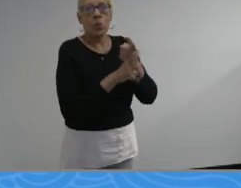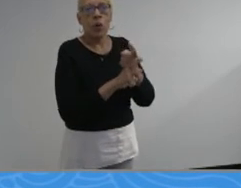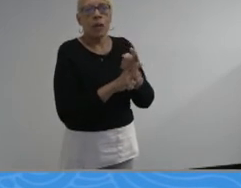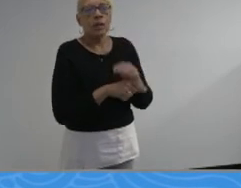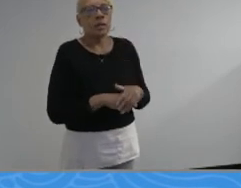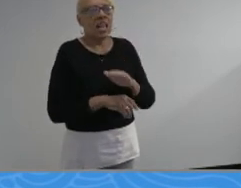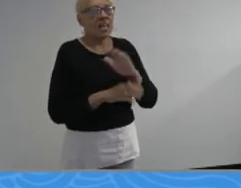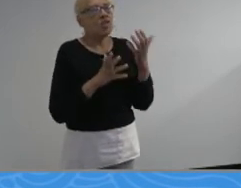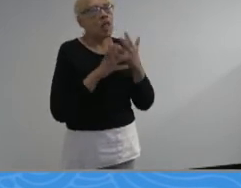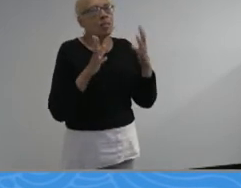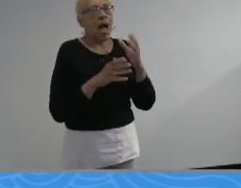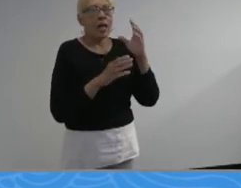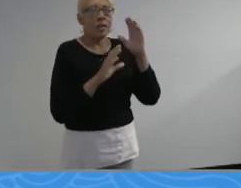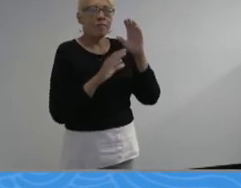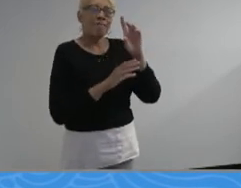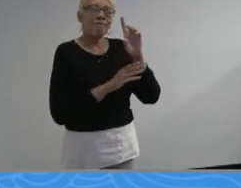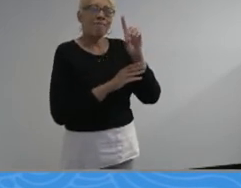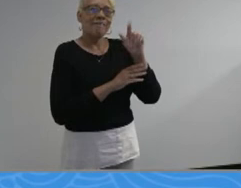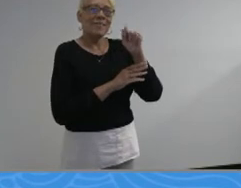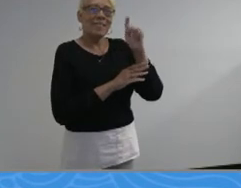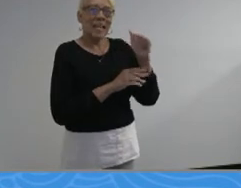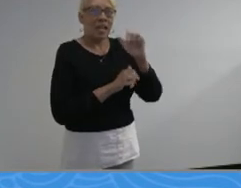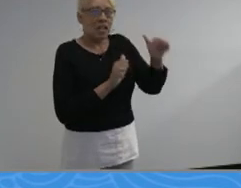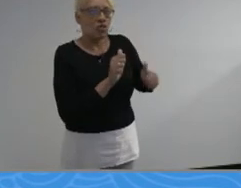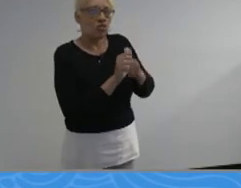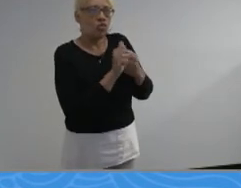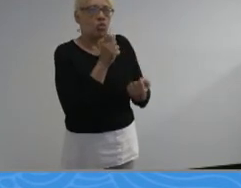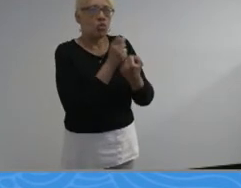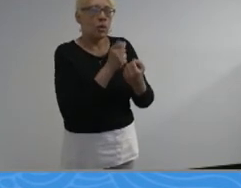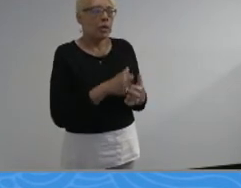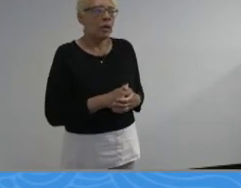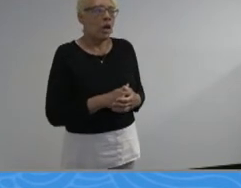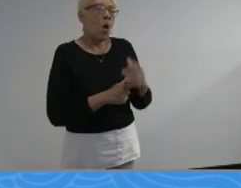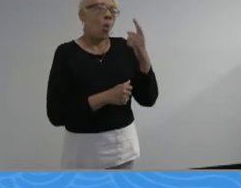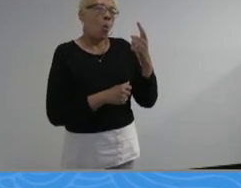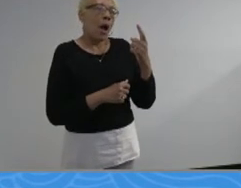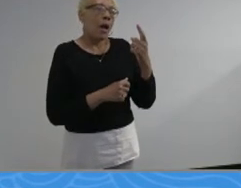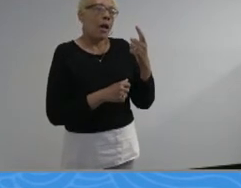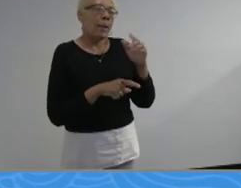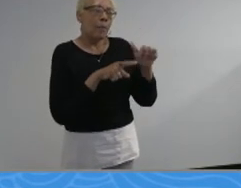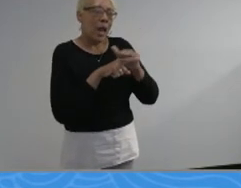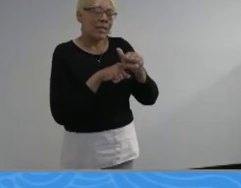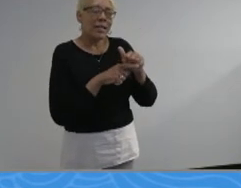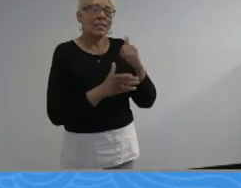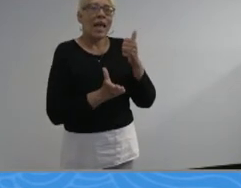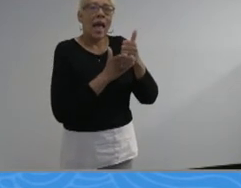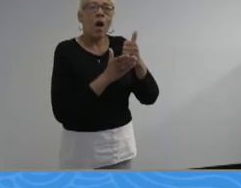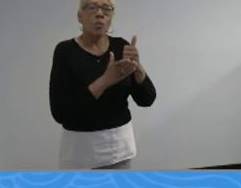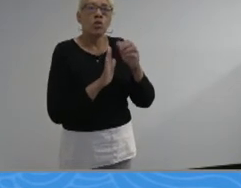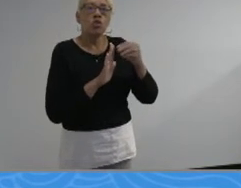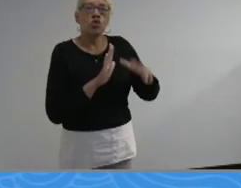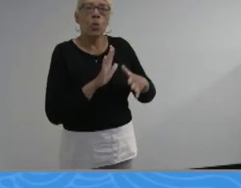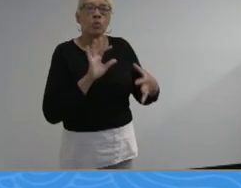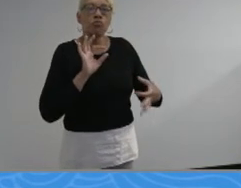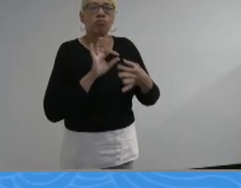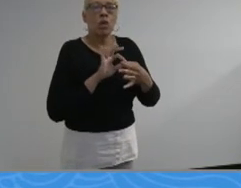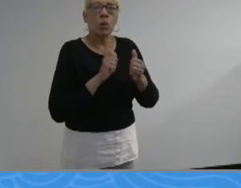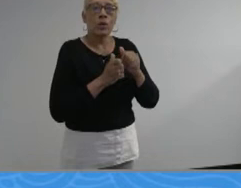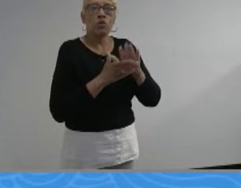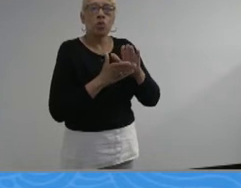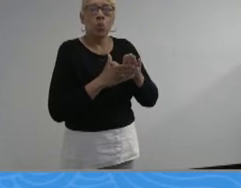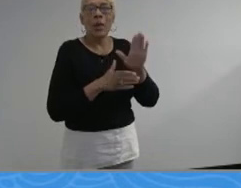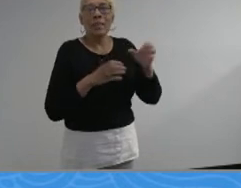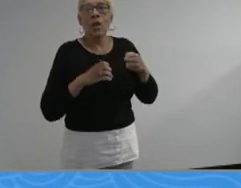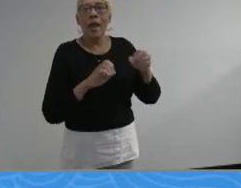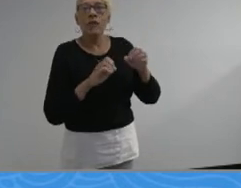kind of data that backs this up. One of the most powerful practices to help improve students' connectedness to schools and ultimately their effort